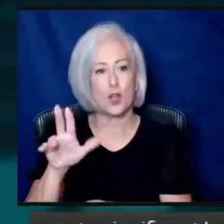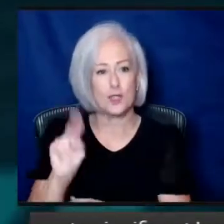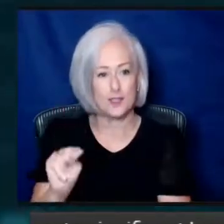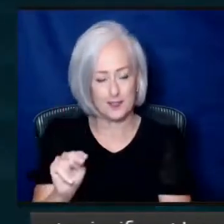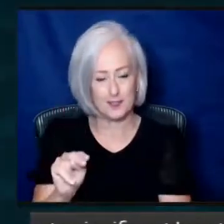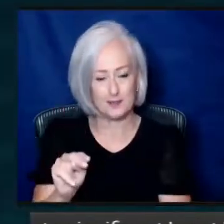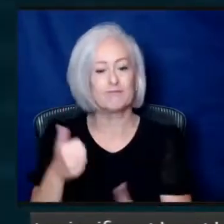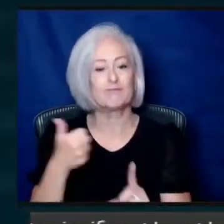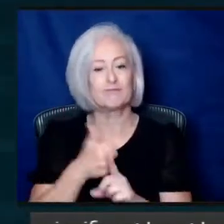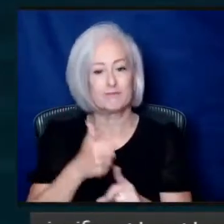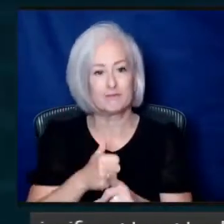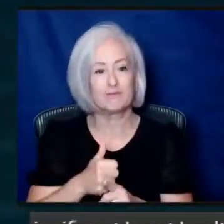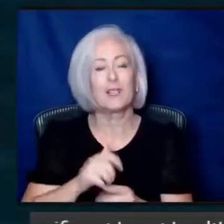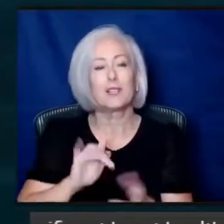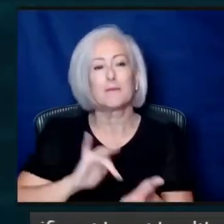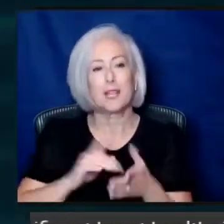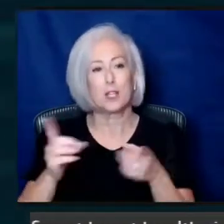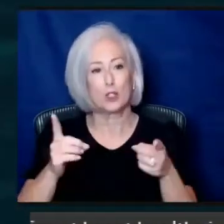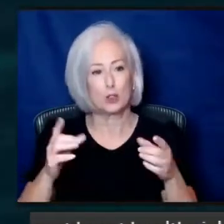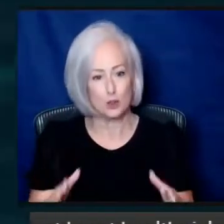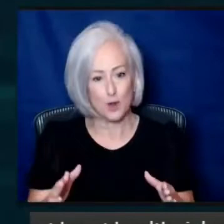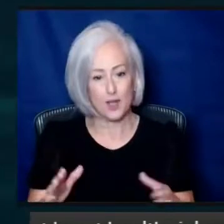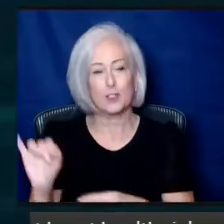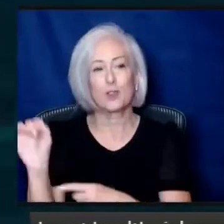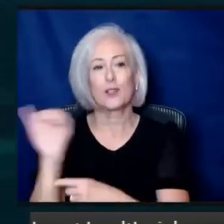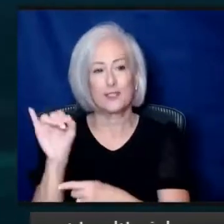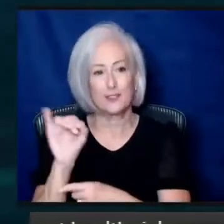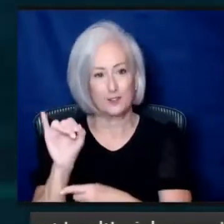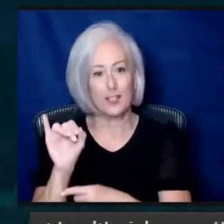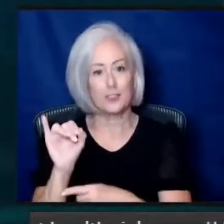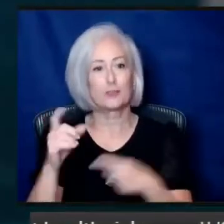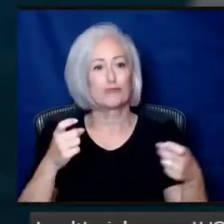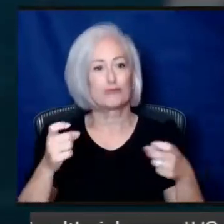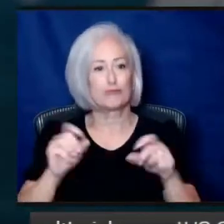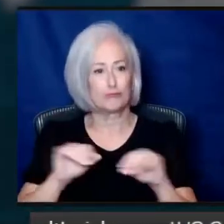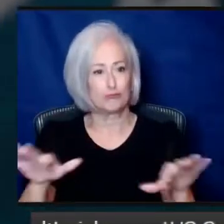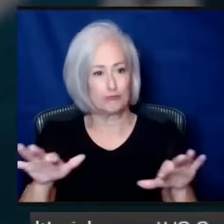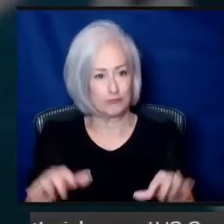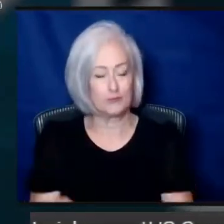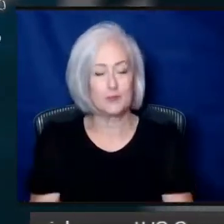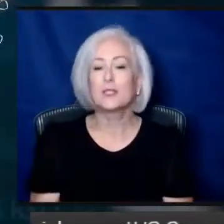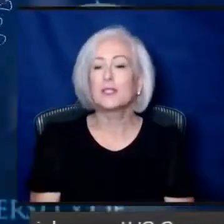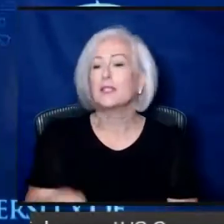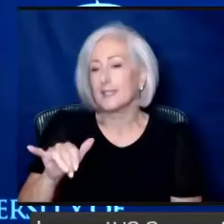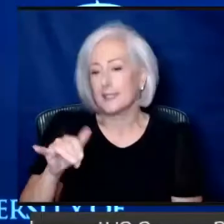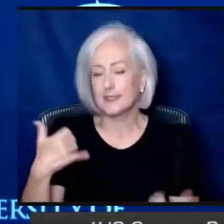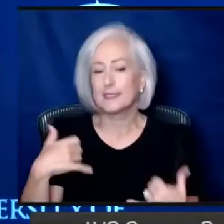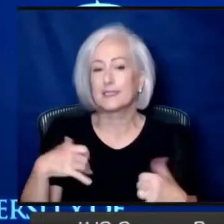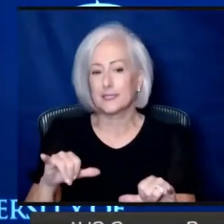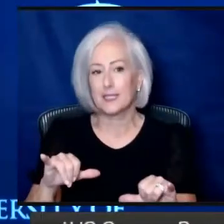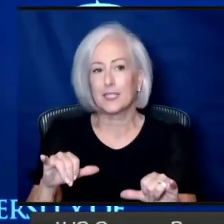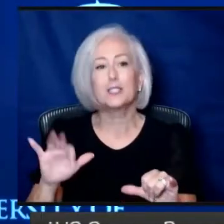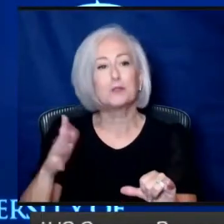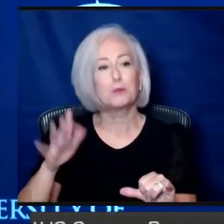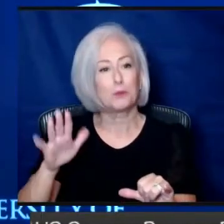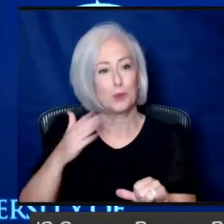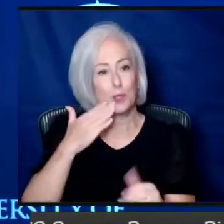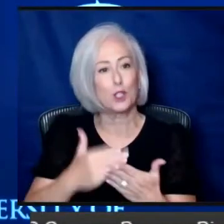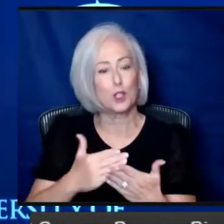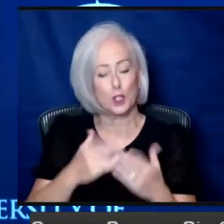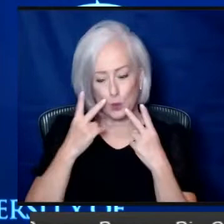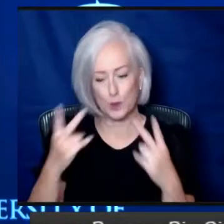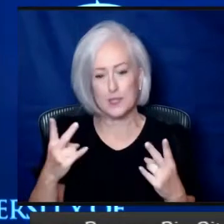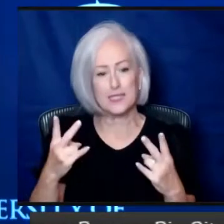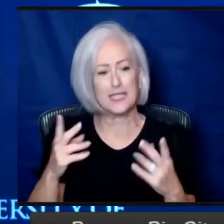and Control. Yeah. Love the latest numbers. Yeah, they're still pretty good. We are kind of, again, seeing more circulation of the virus around